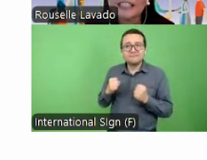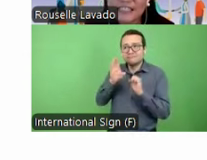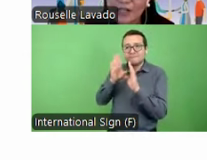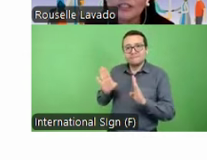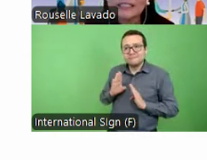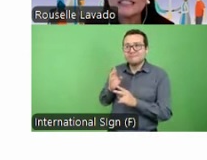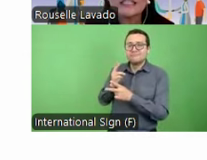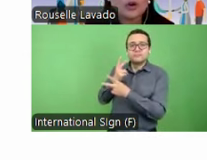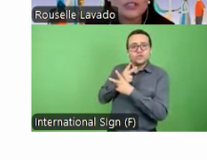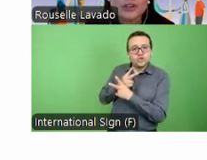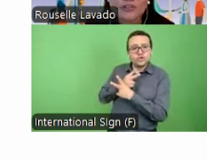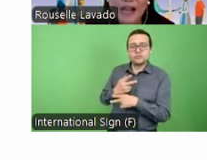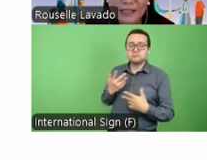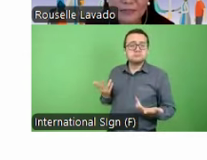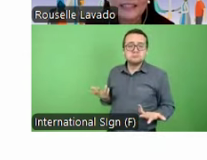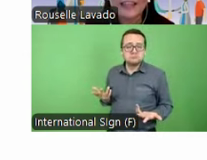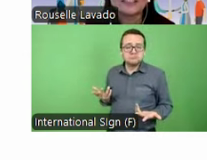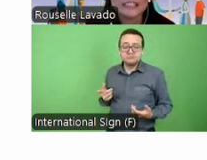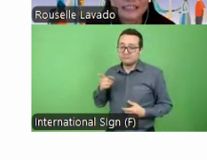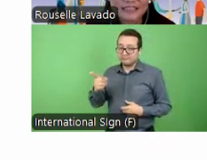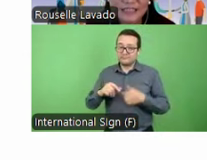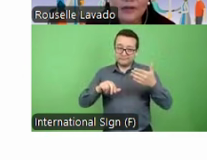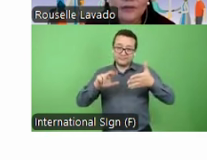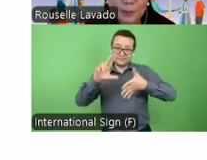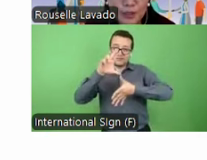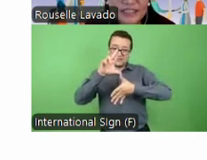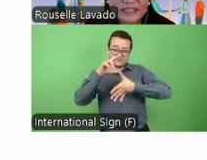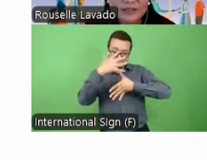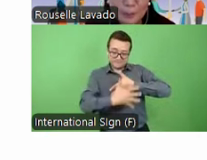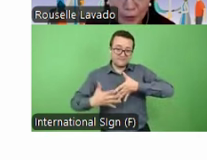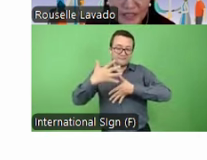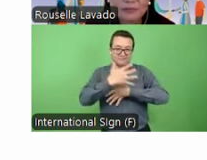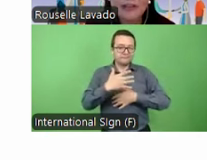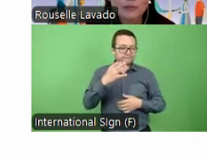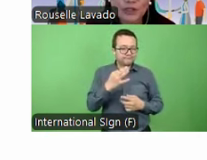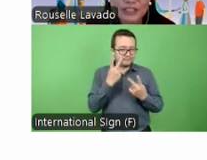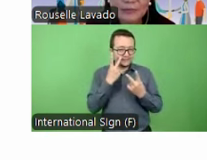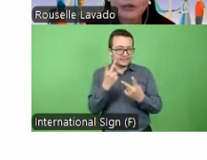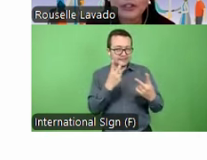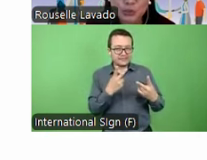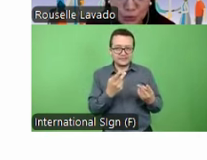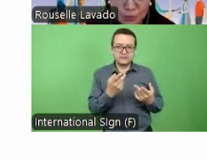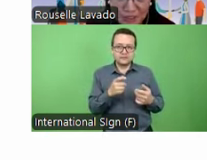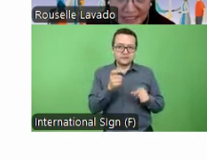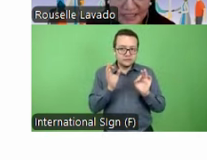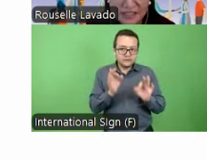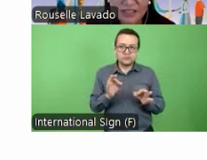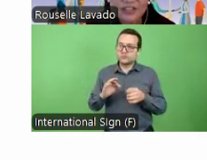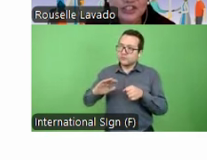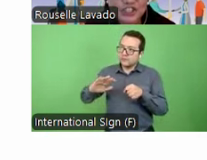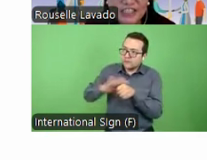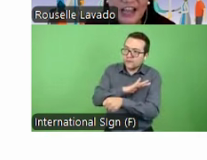are the second leading cause of unmet care needs, reported by